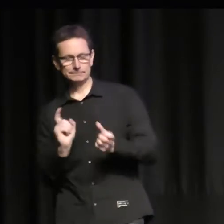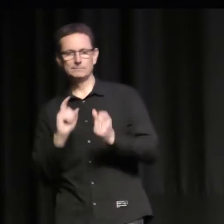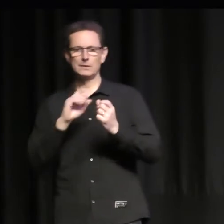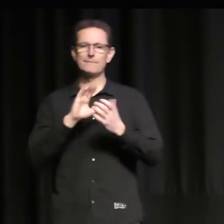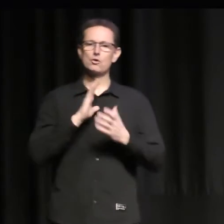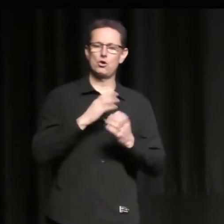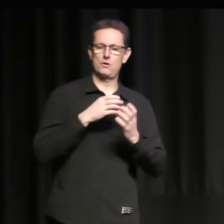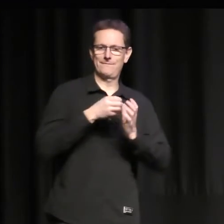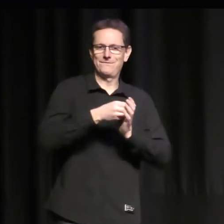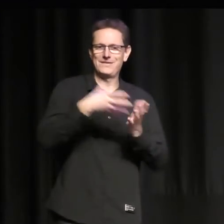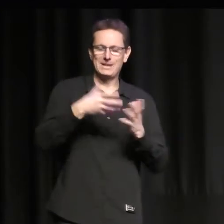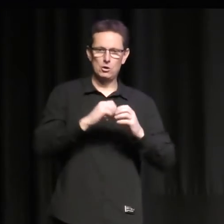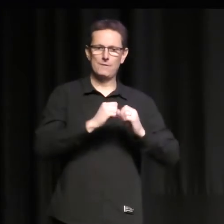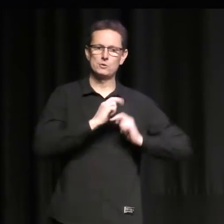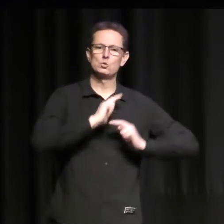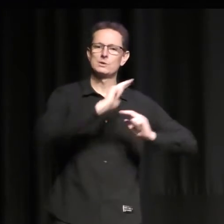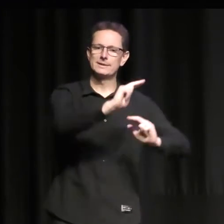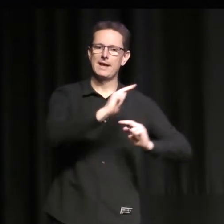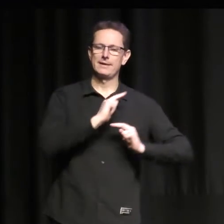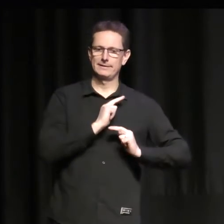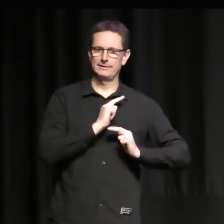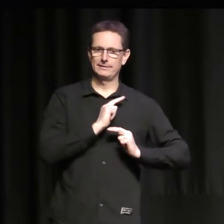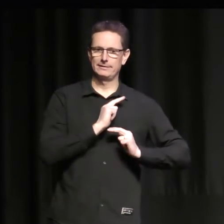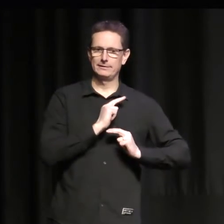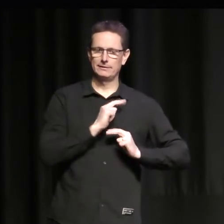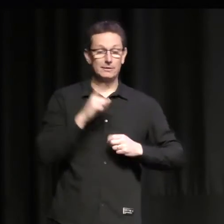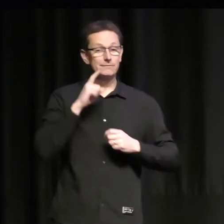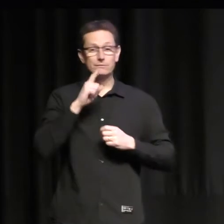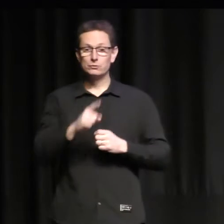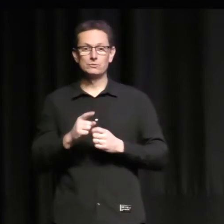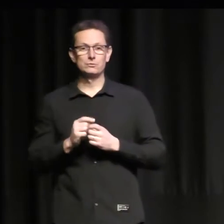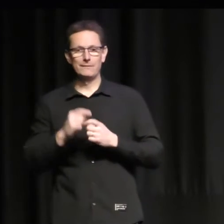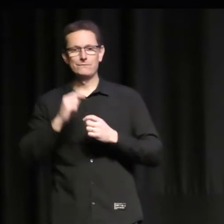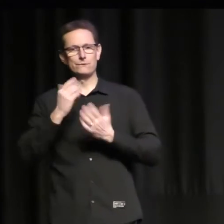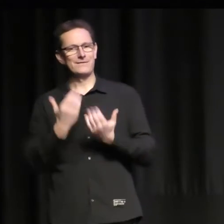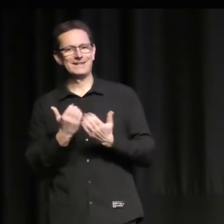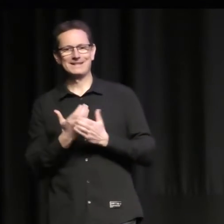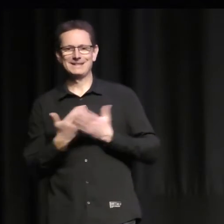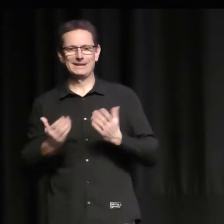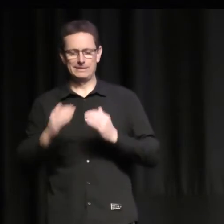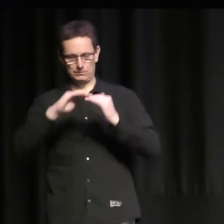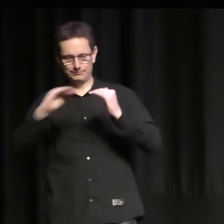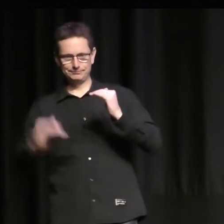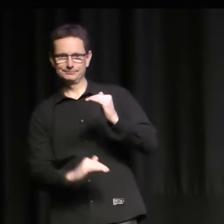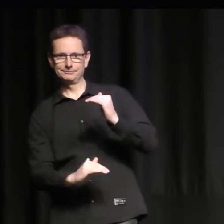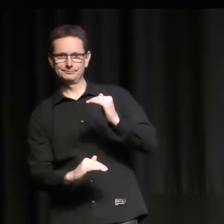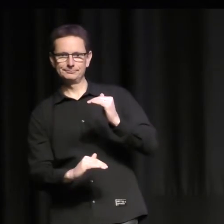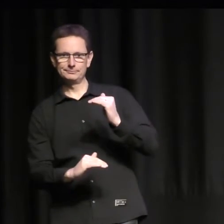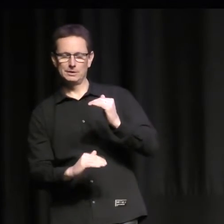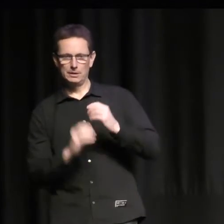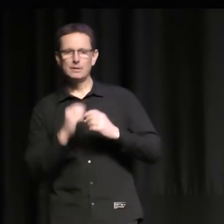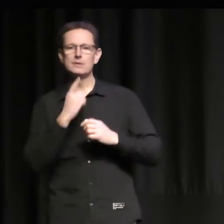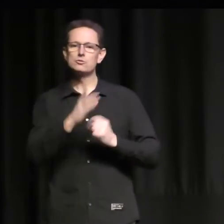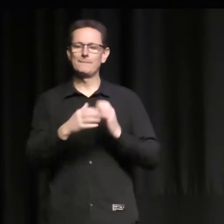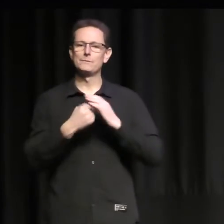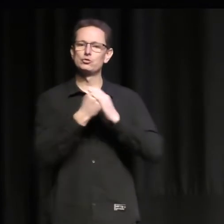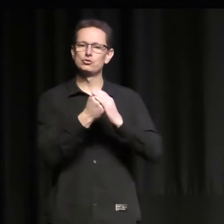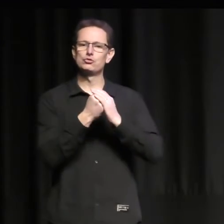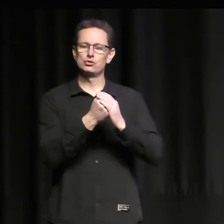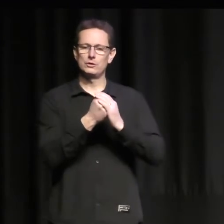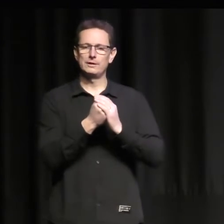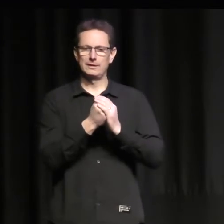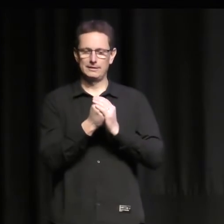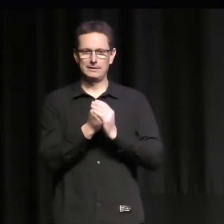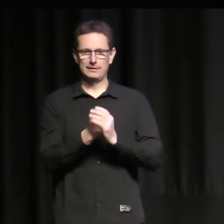social solidarity, because they don't expect to be down there. So they will support a